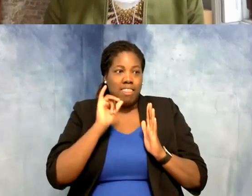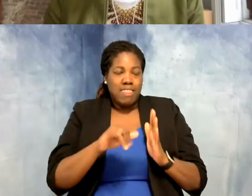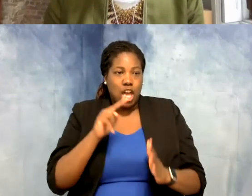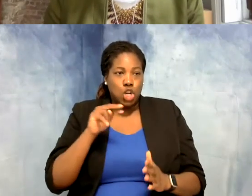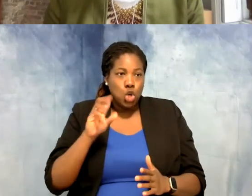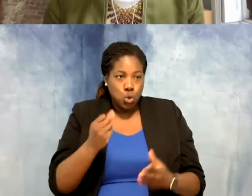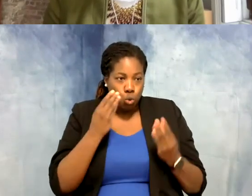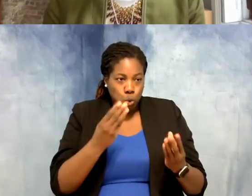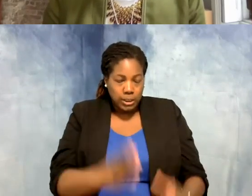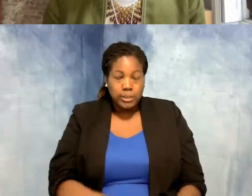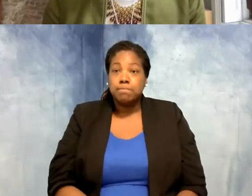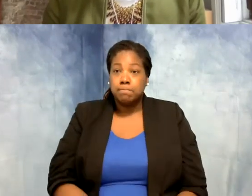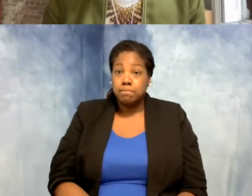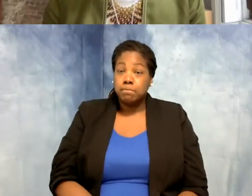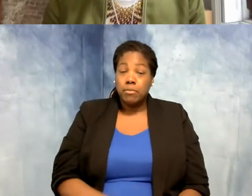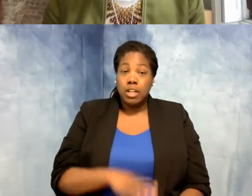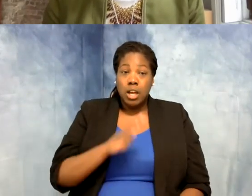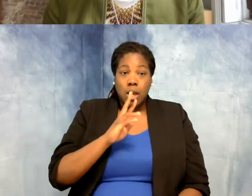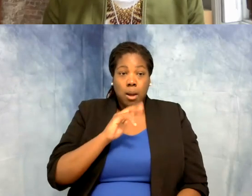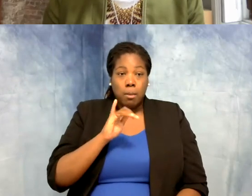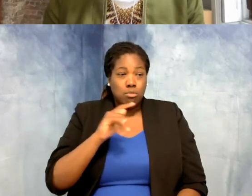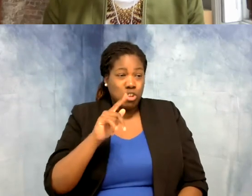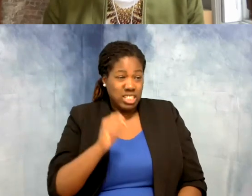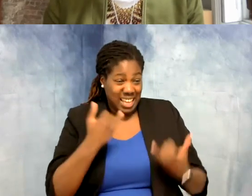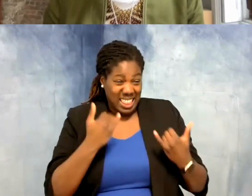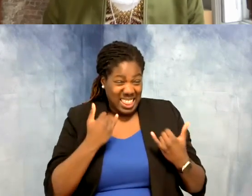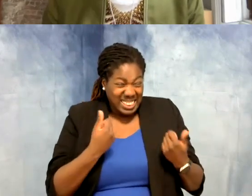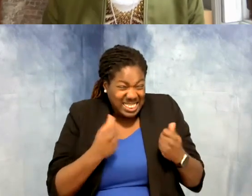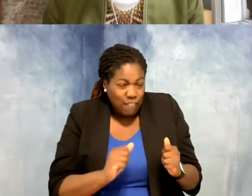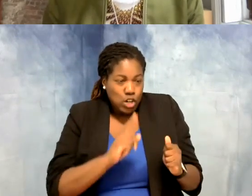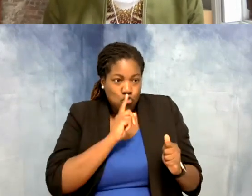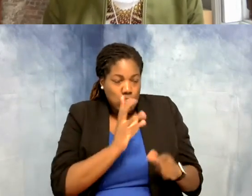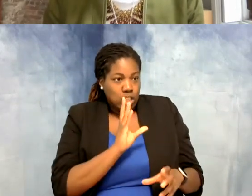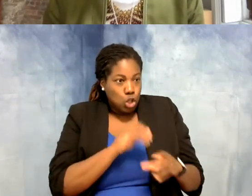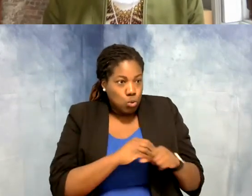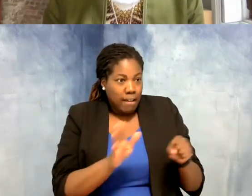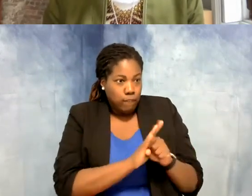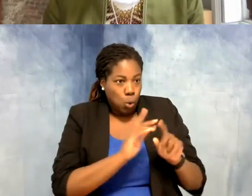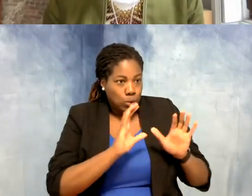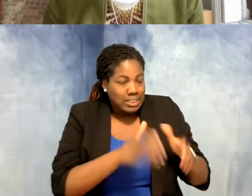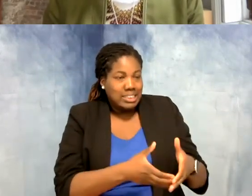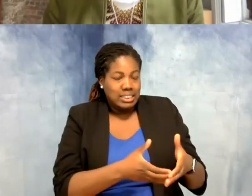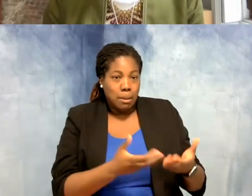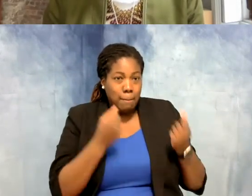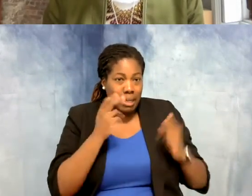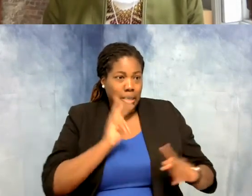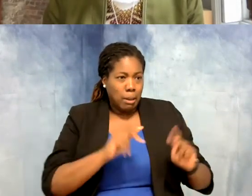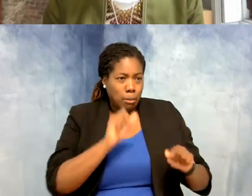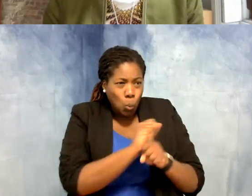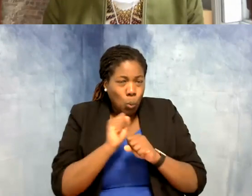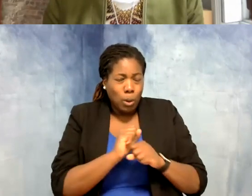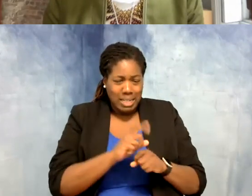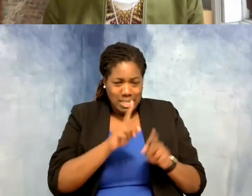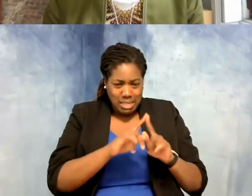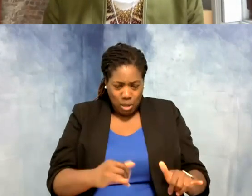news. Bridget, this is a team effort. I mean, you listed a lot of people doing that work, but in the same breath, we're thanking